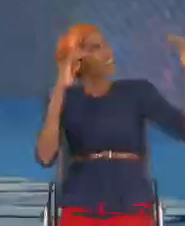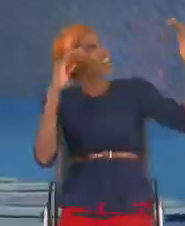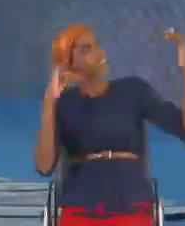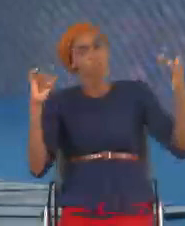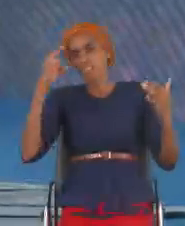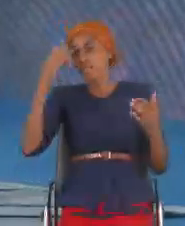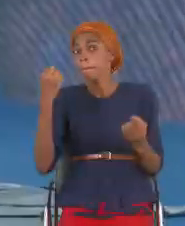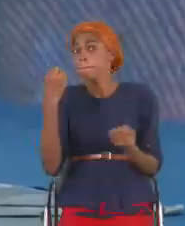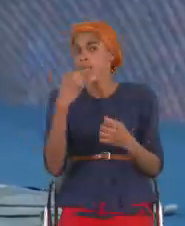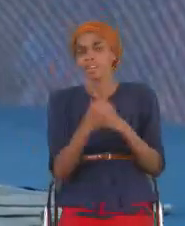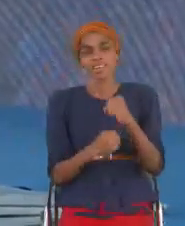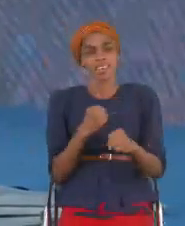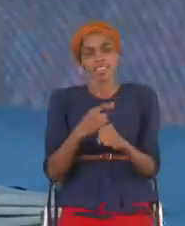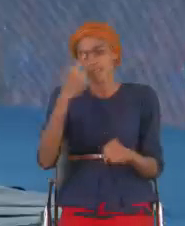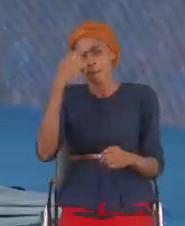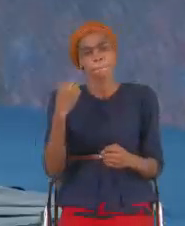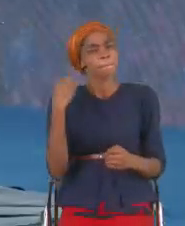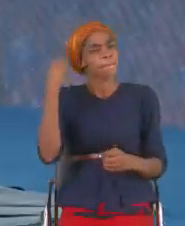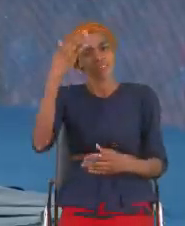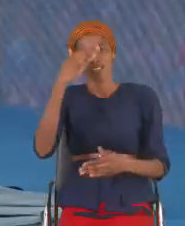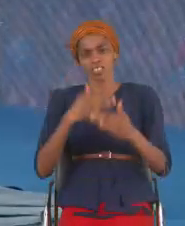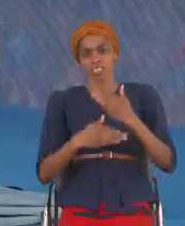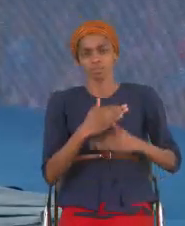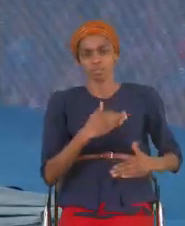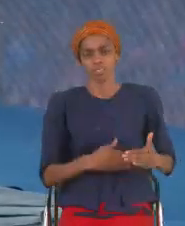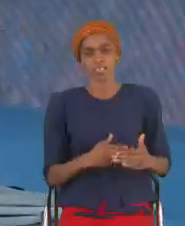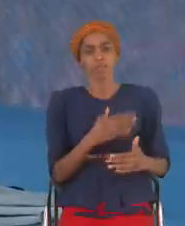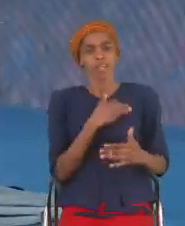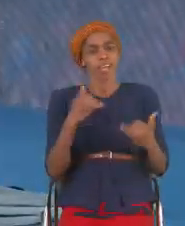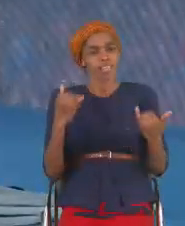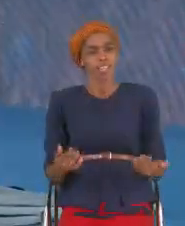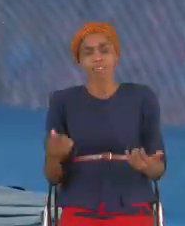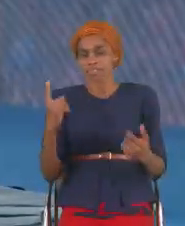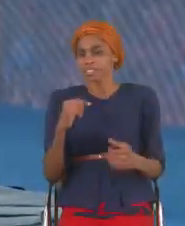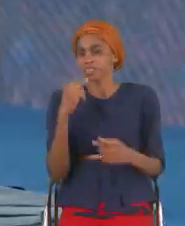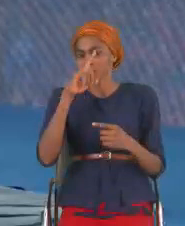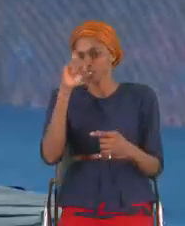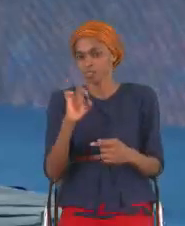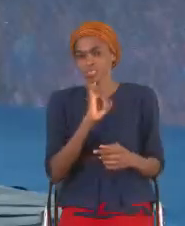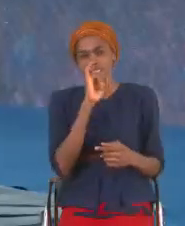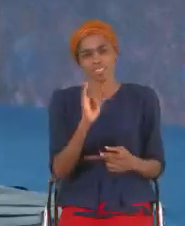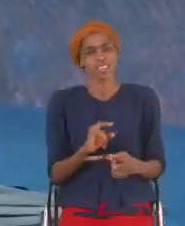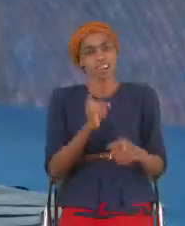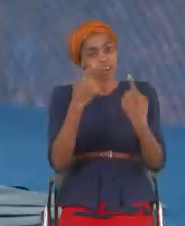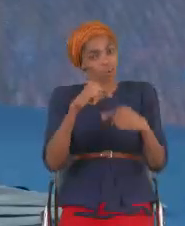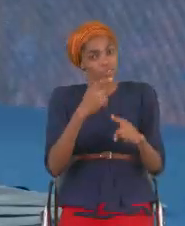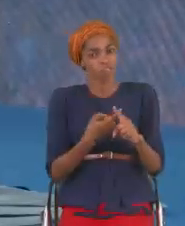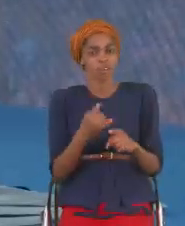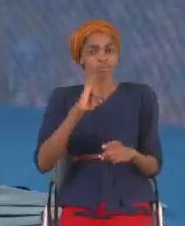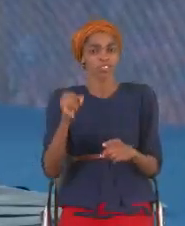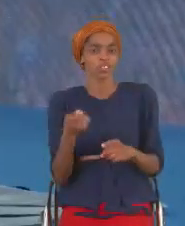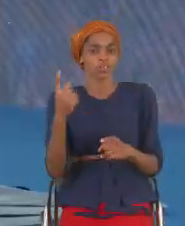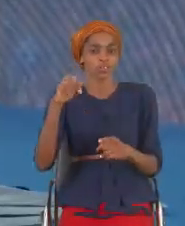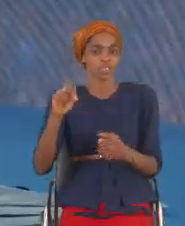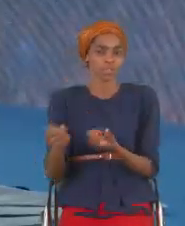were waiting for centuries. They were waiting. And now the question is coming from John